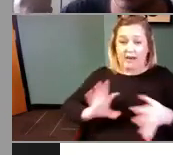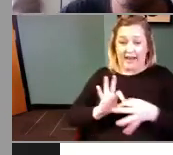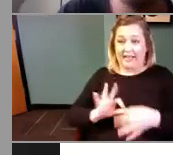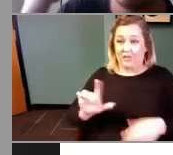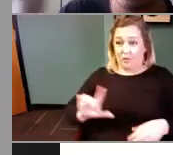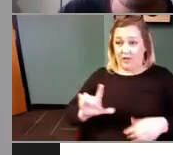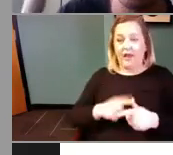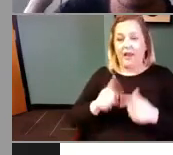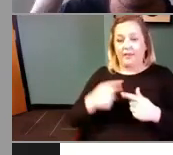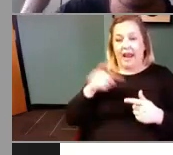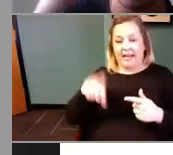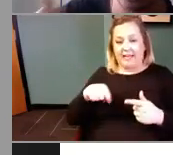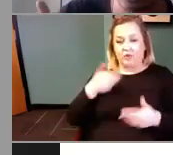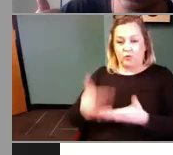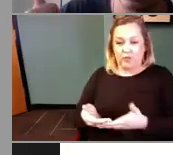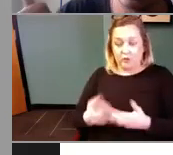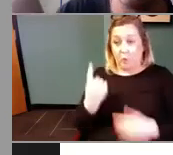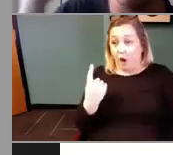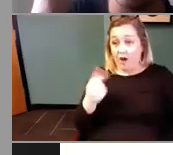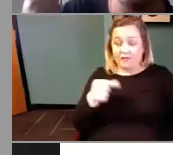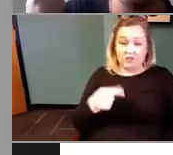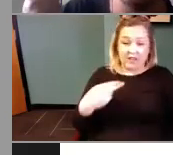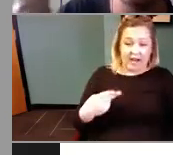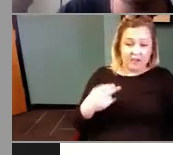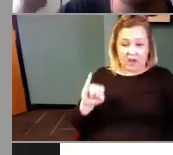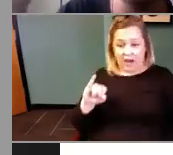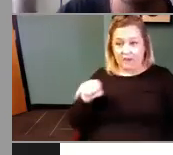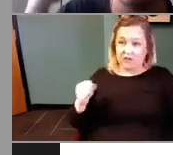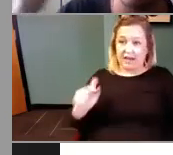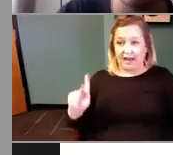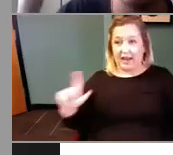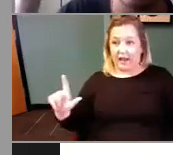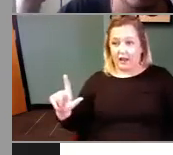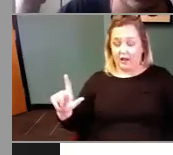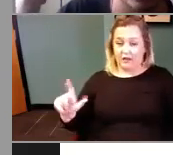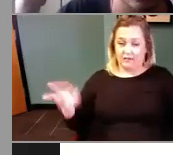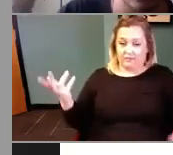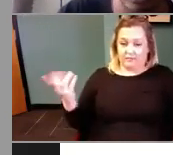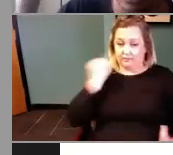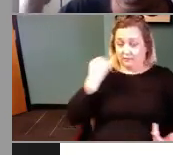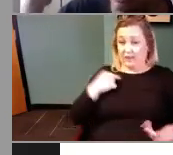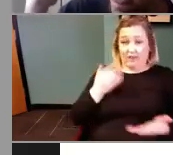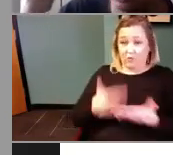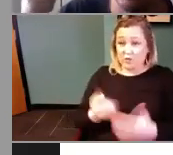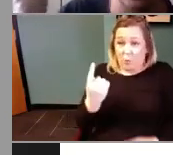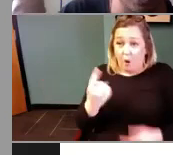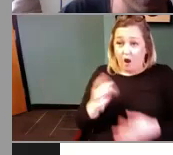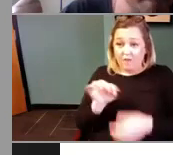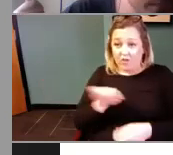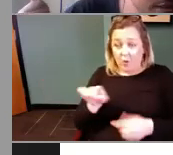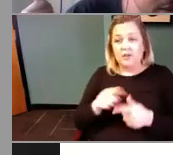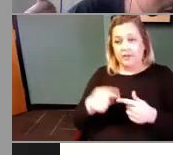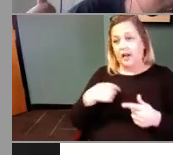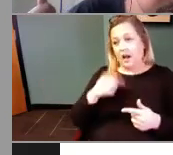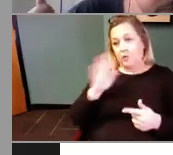L. If I reach one of those nodes, I am guaranteed that I will reach my target node as well.